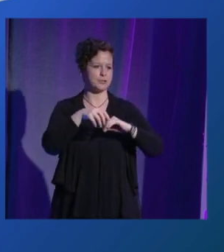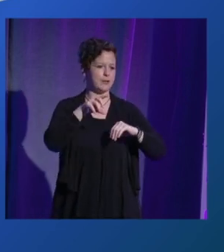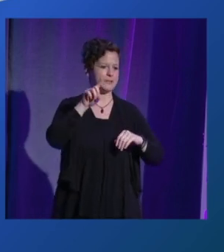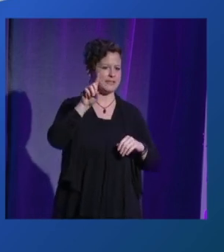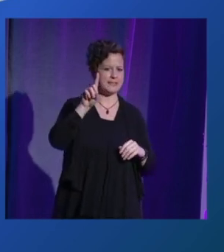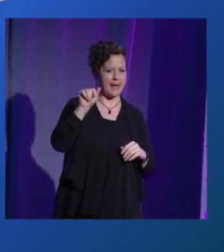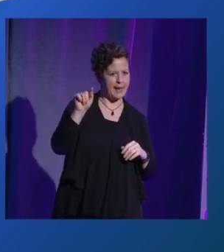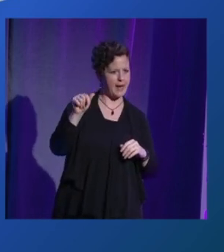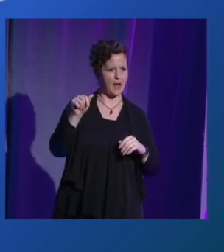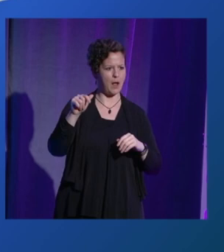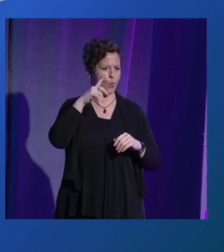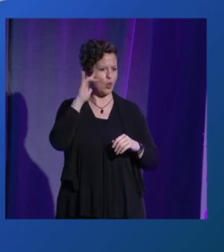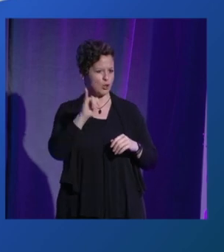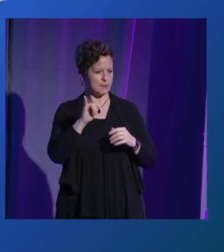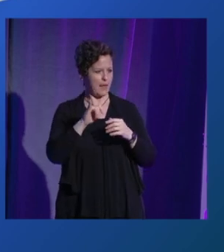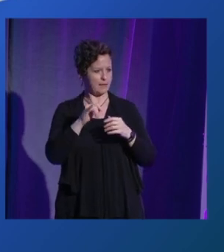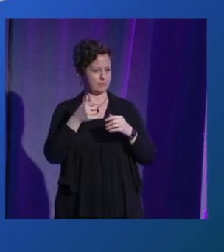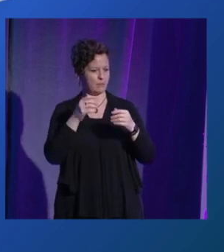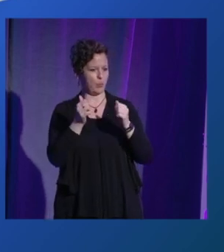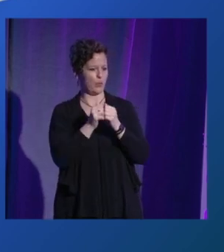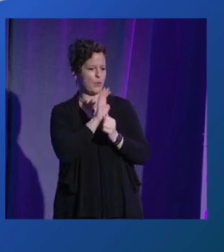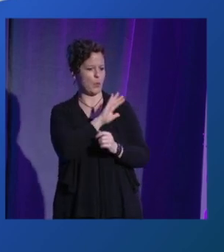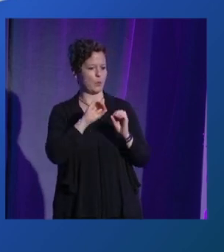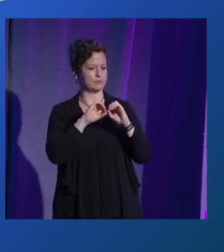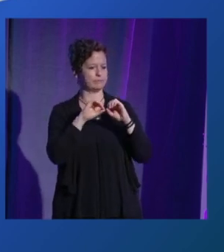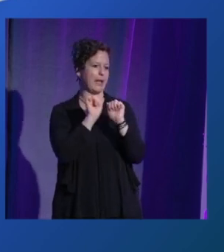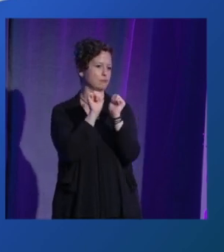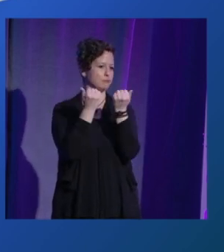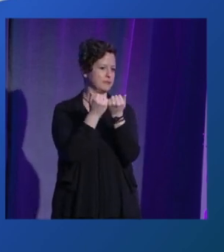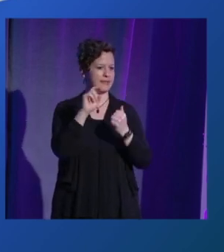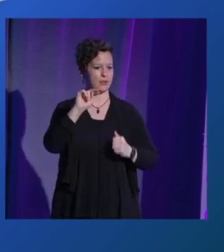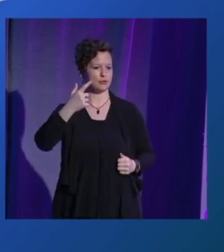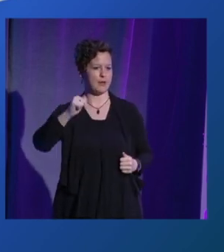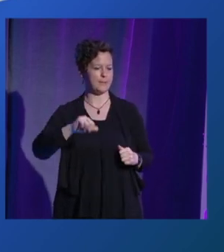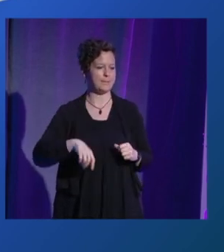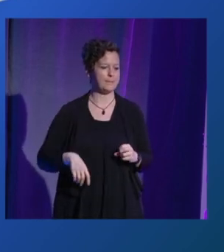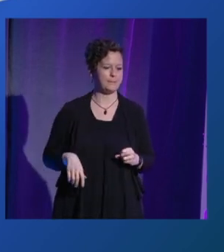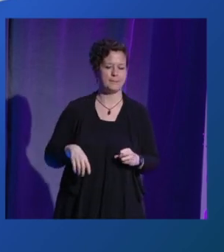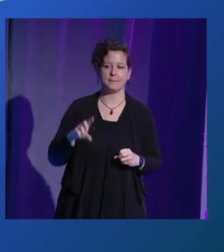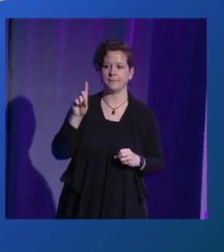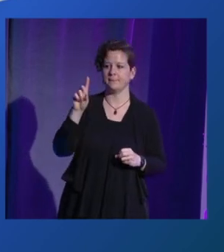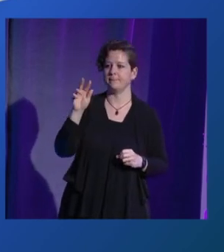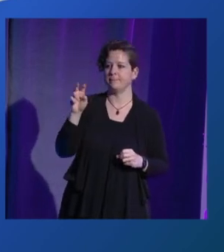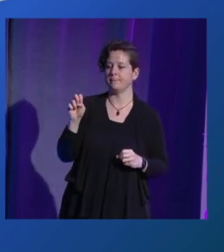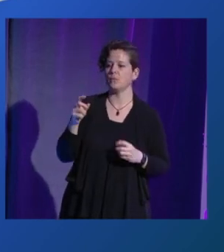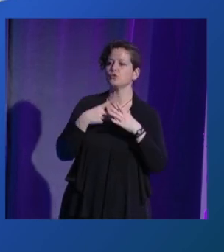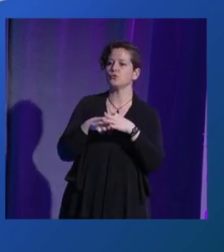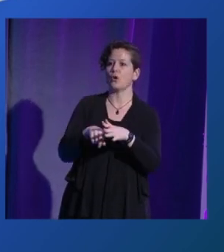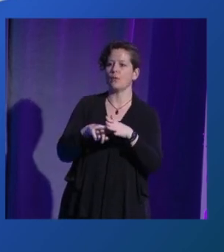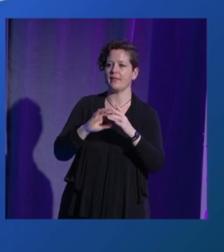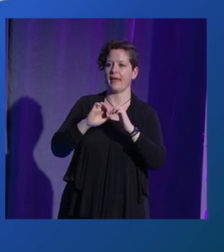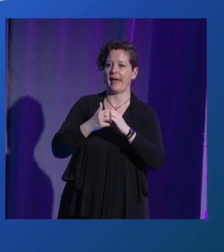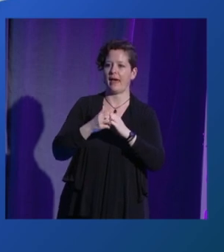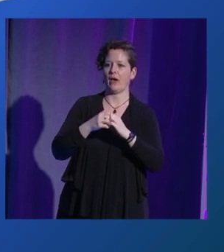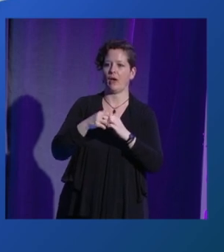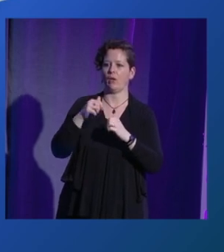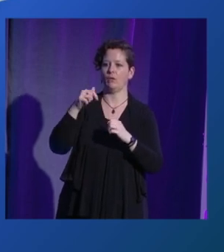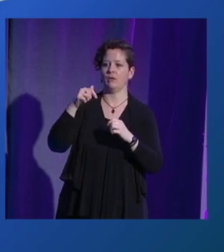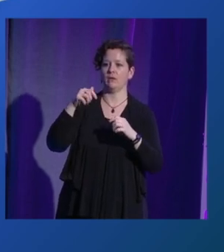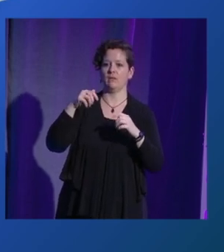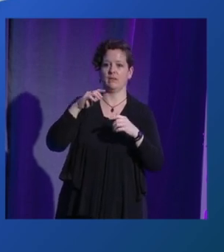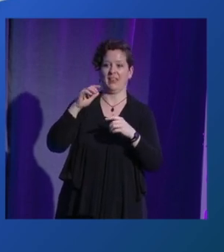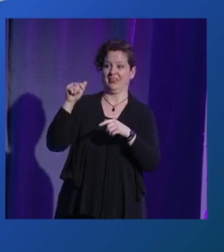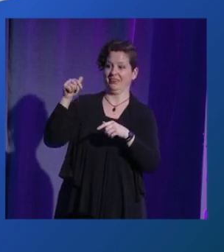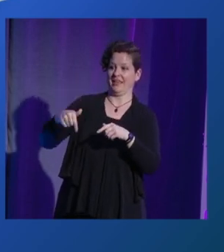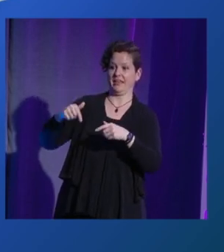that out sure um well to start with I'll just talk about the how this ties into National Security